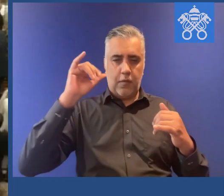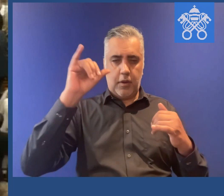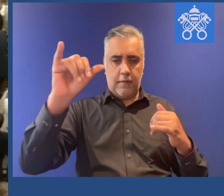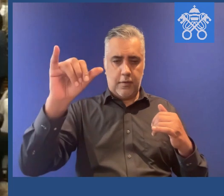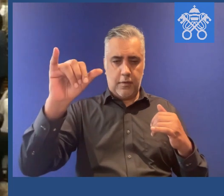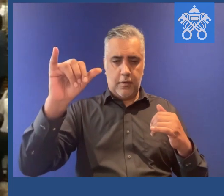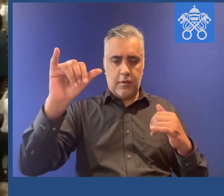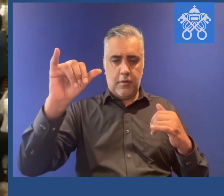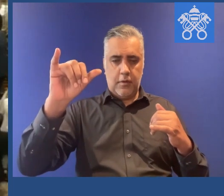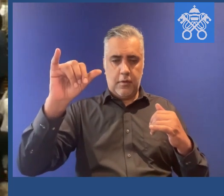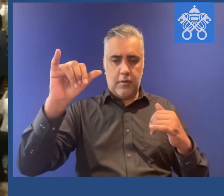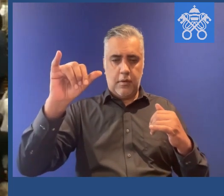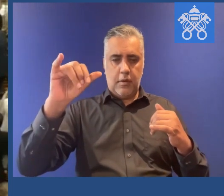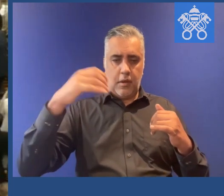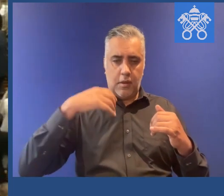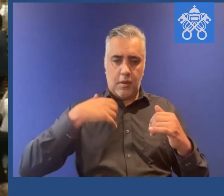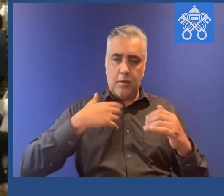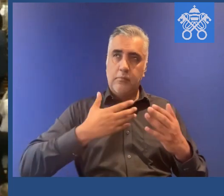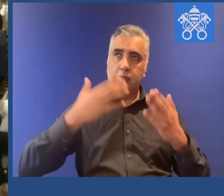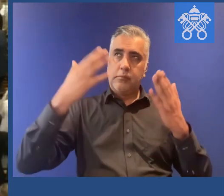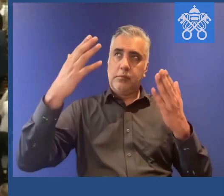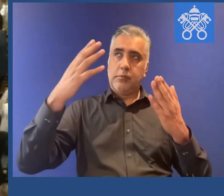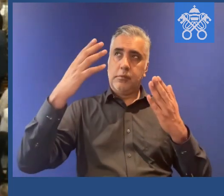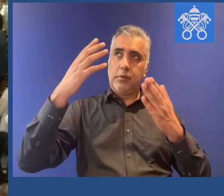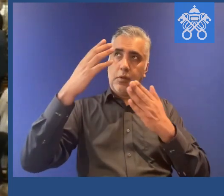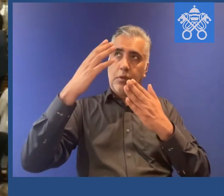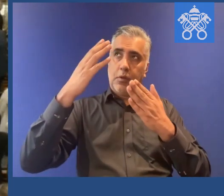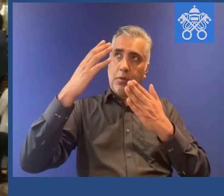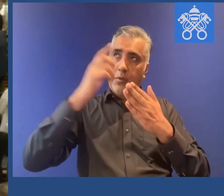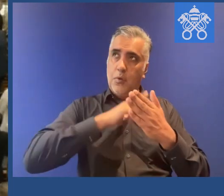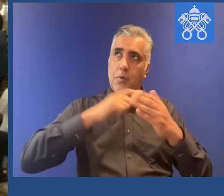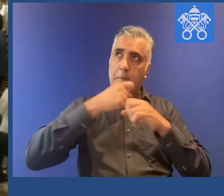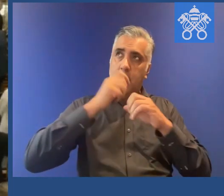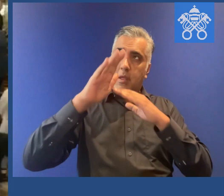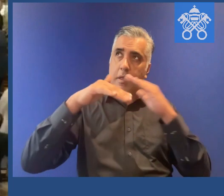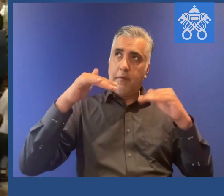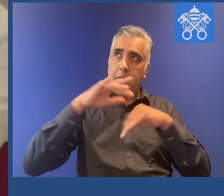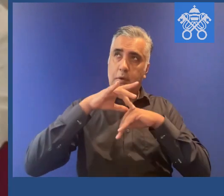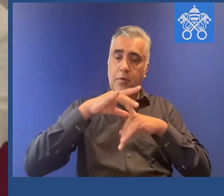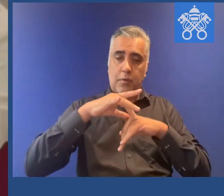forever. Our help is in the name of the Lord. Who made heaven and earth.